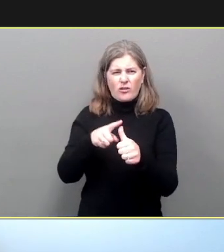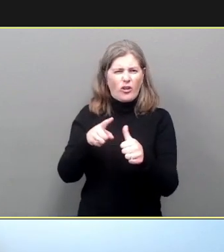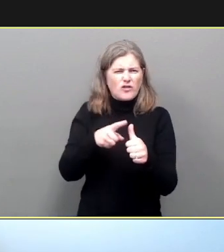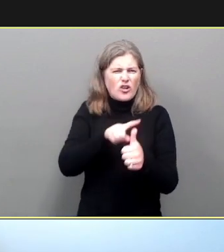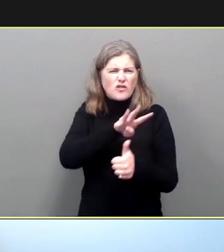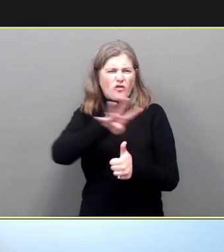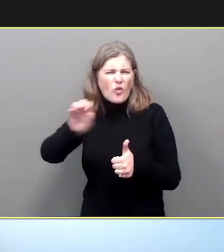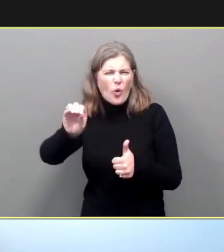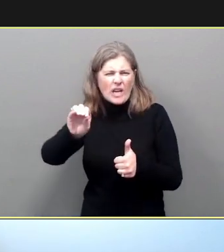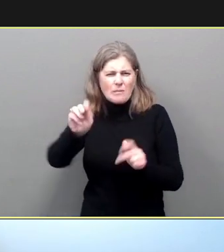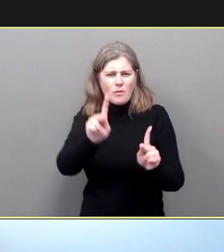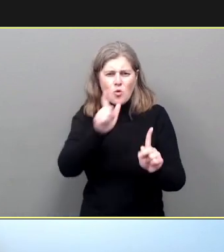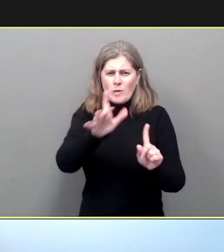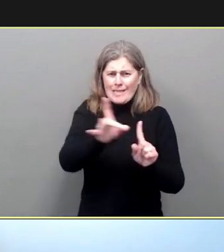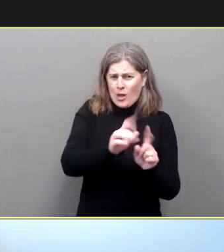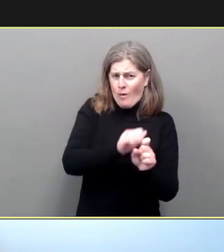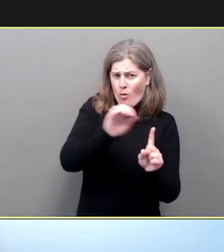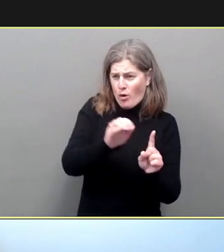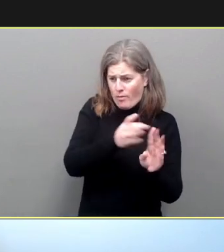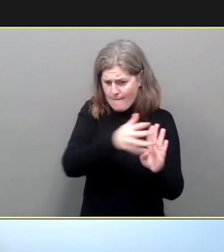in the United States.